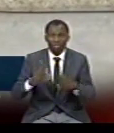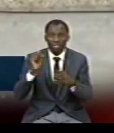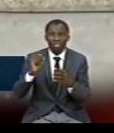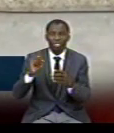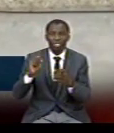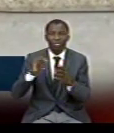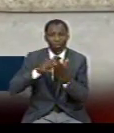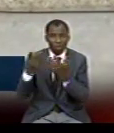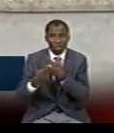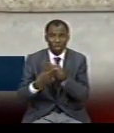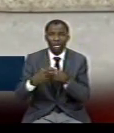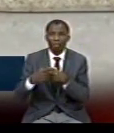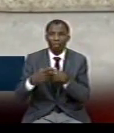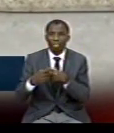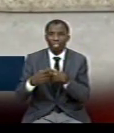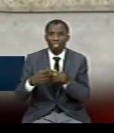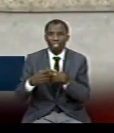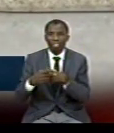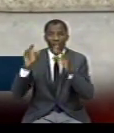After GS prayed,